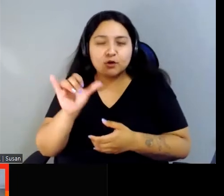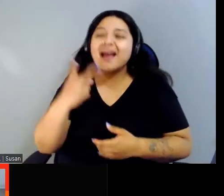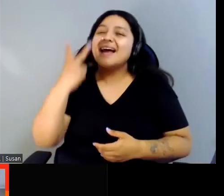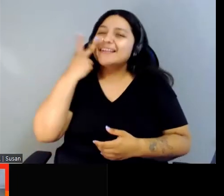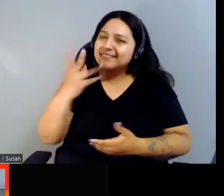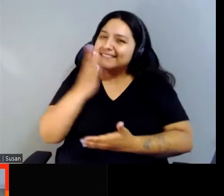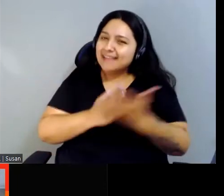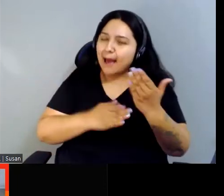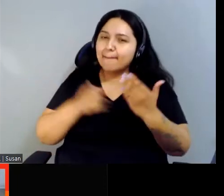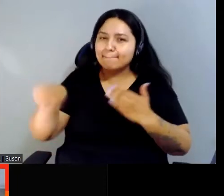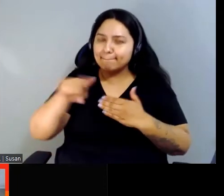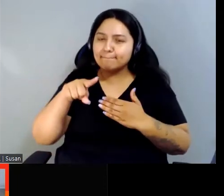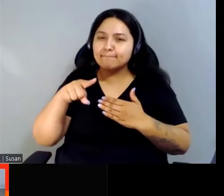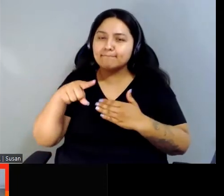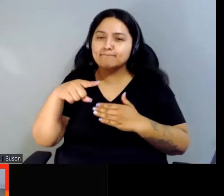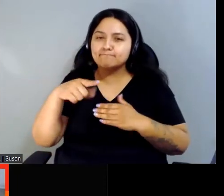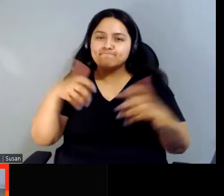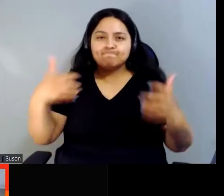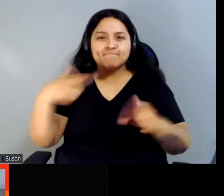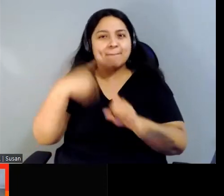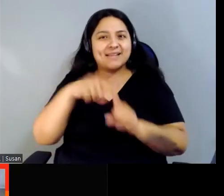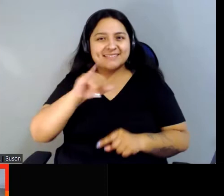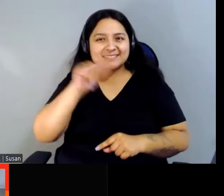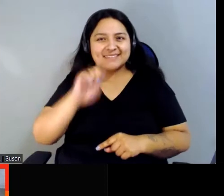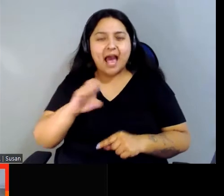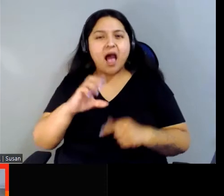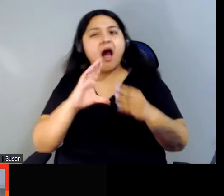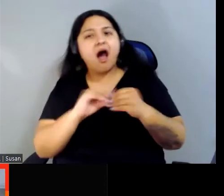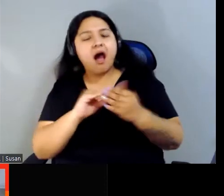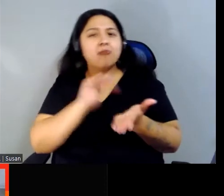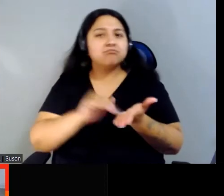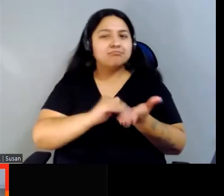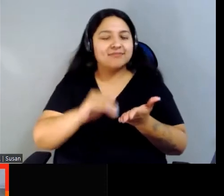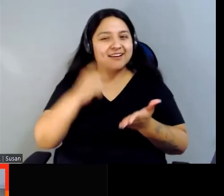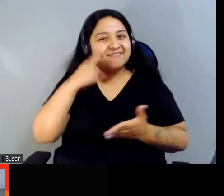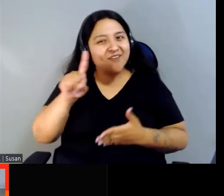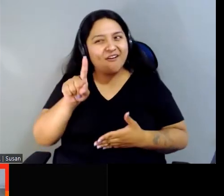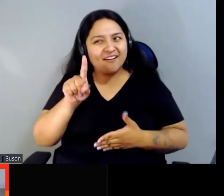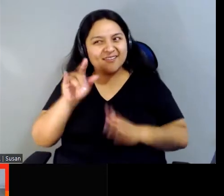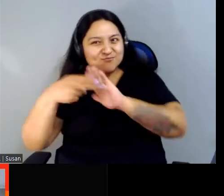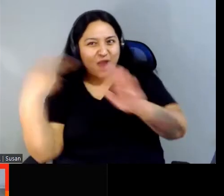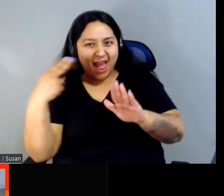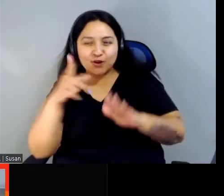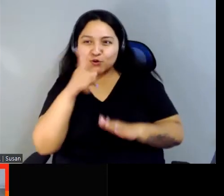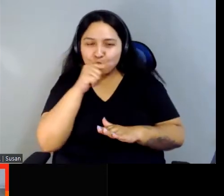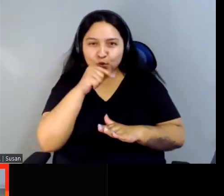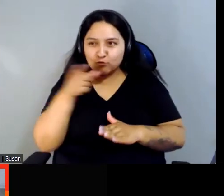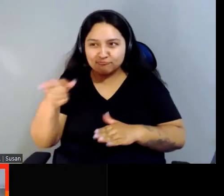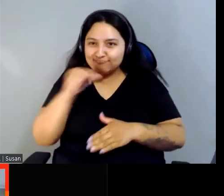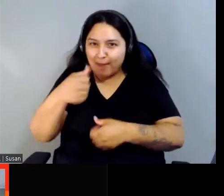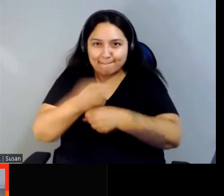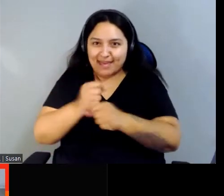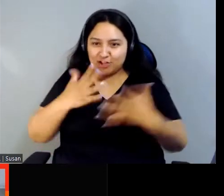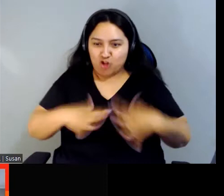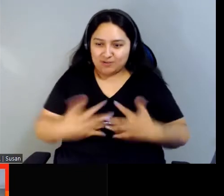for these brands who haven't even made the excuses for themselves. They're perpetuating their own oppression by accepting this as the truth, and